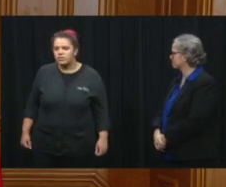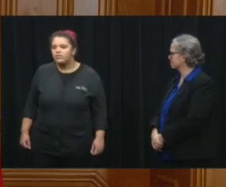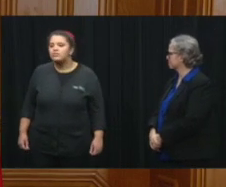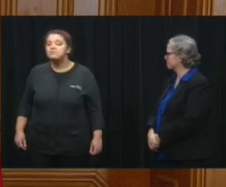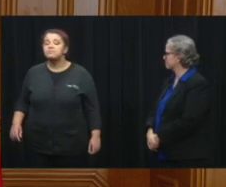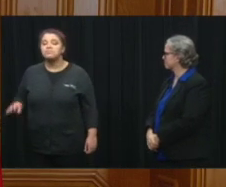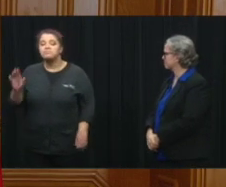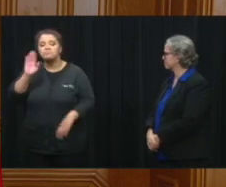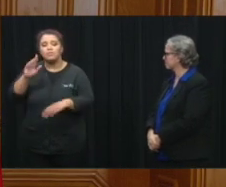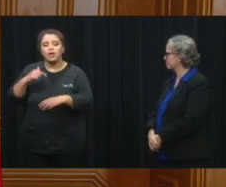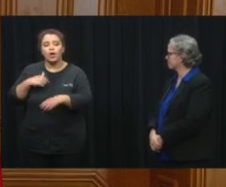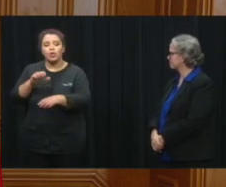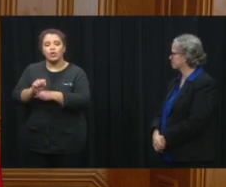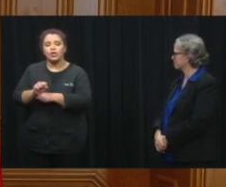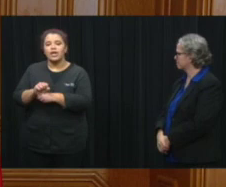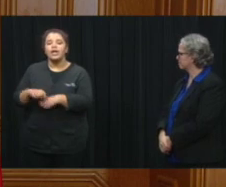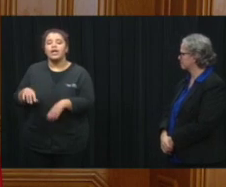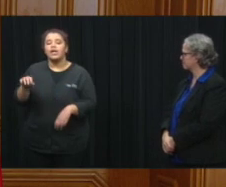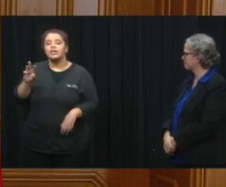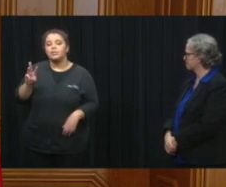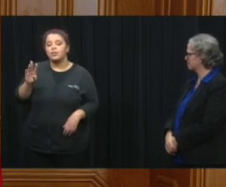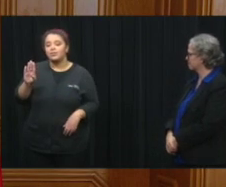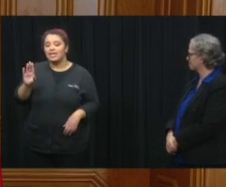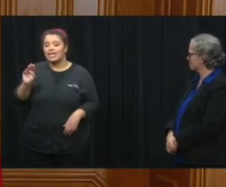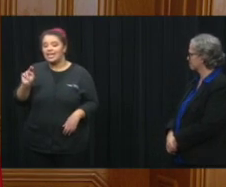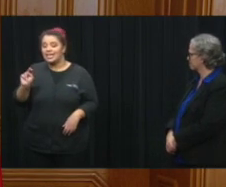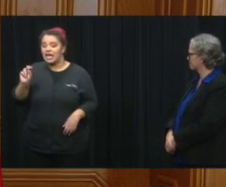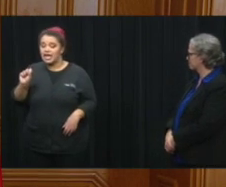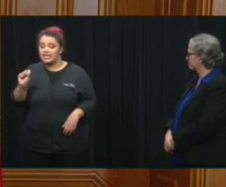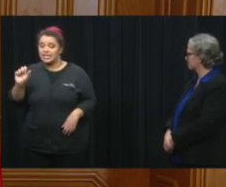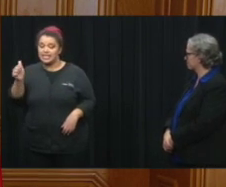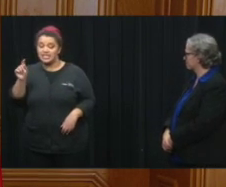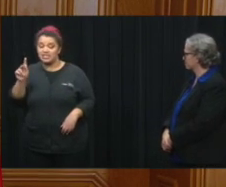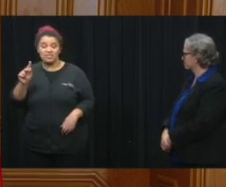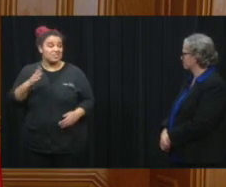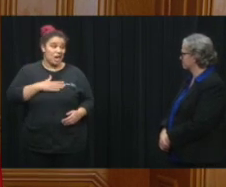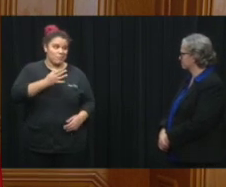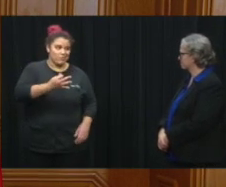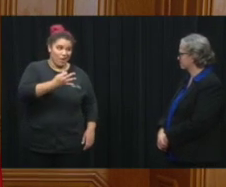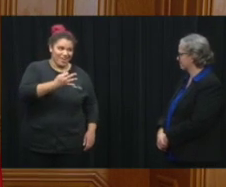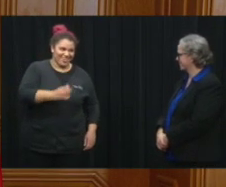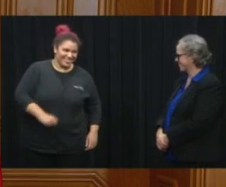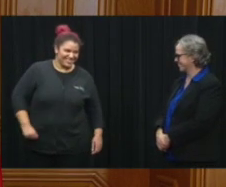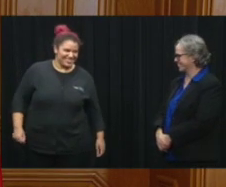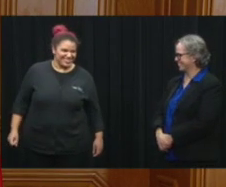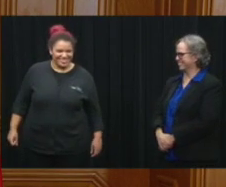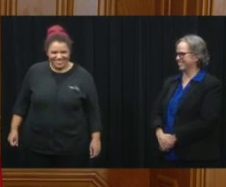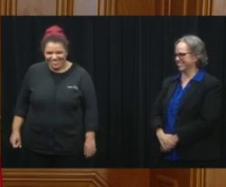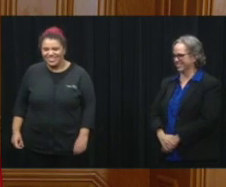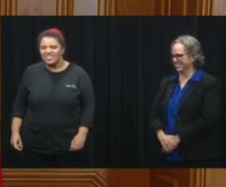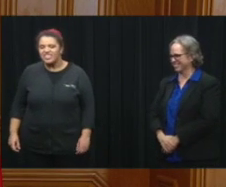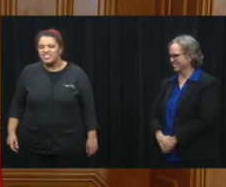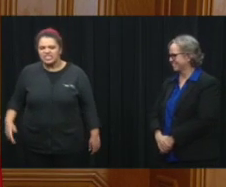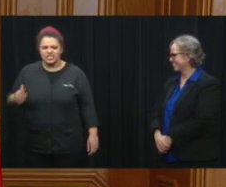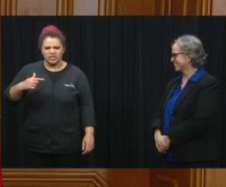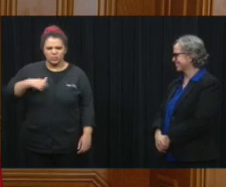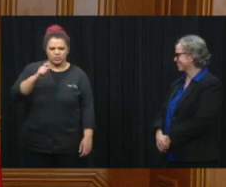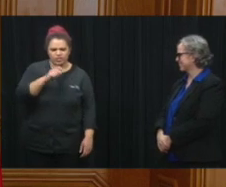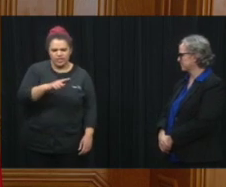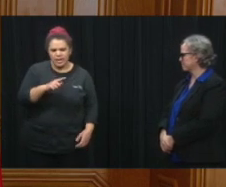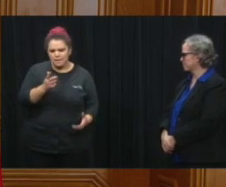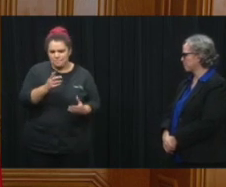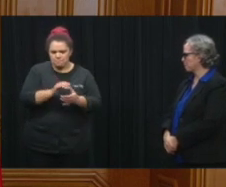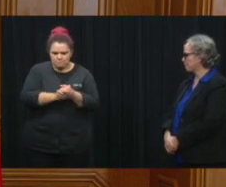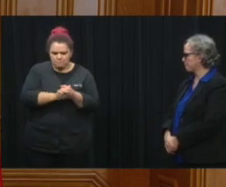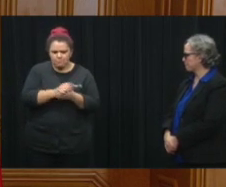Kevin Landers, WBNS 10 TV. Happy Friday, Governor. Happy Friday. My question to you is, you said that you're